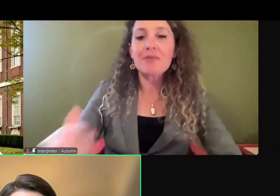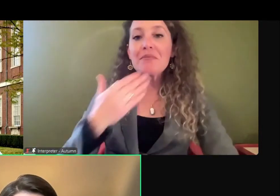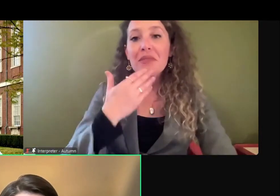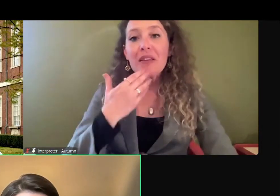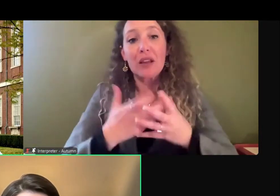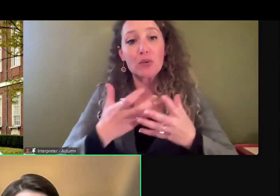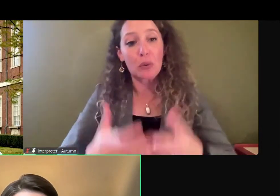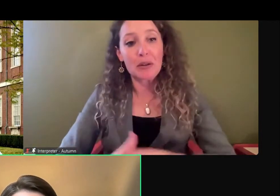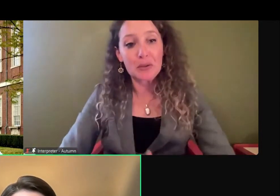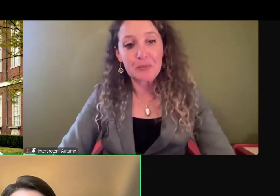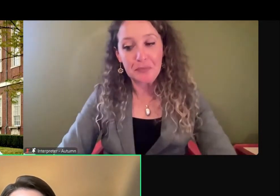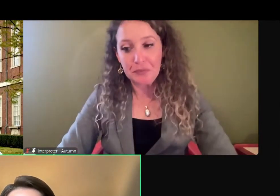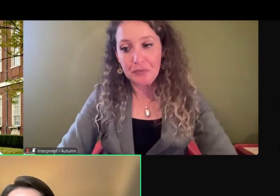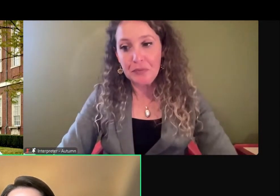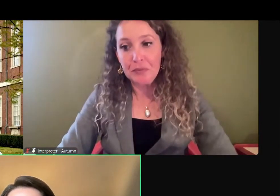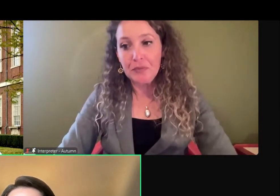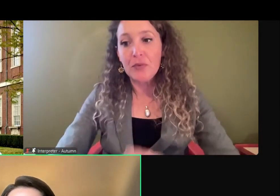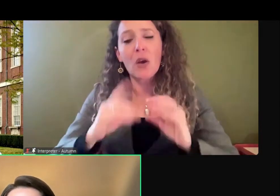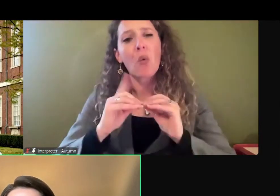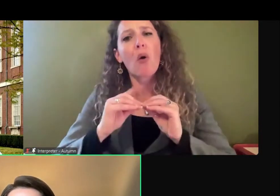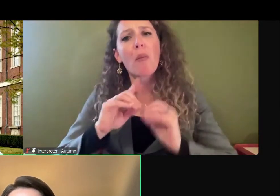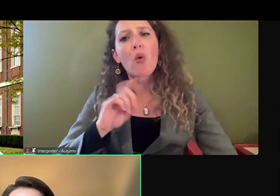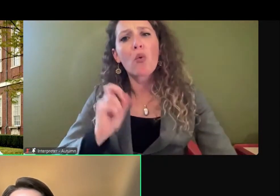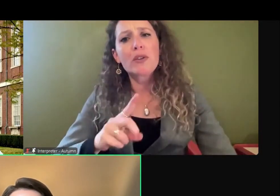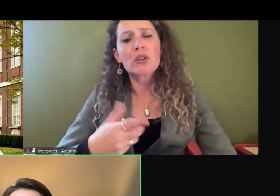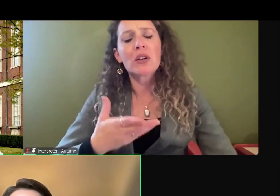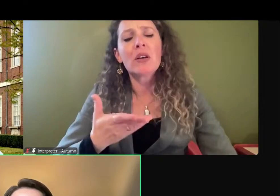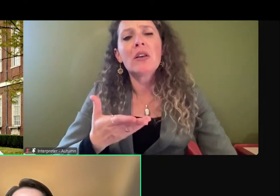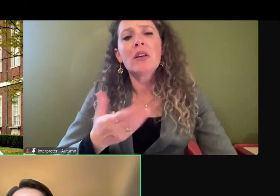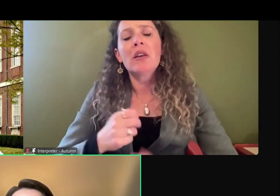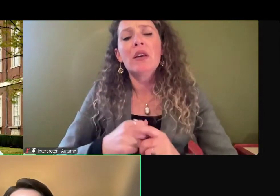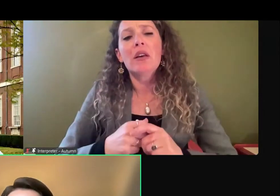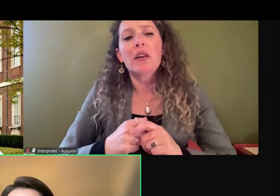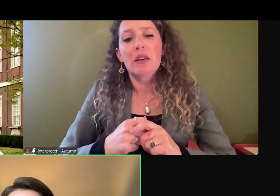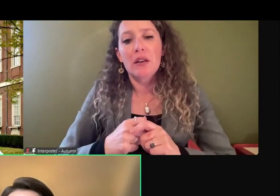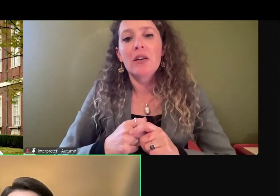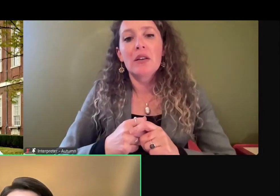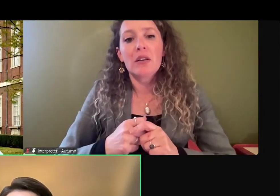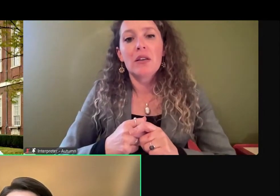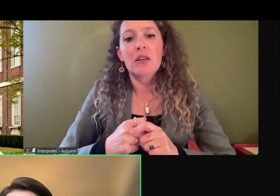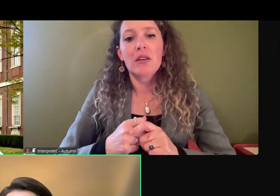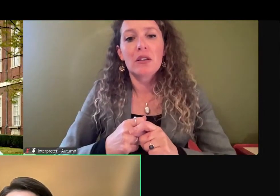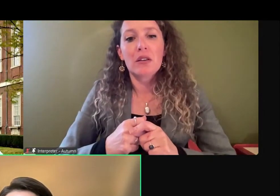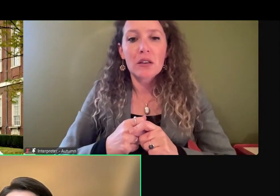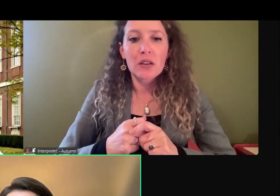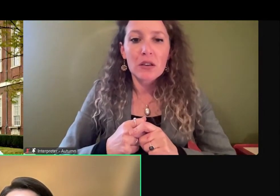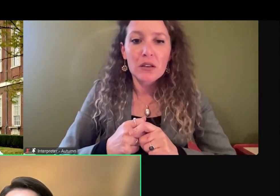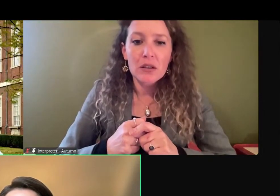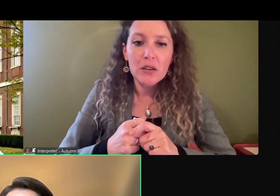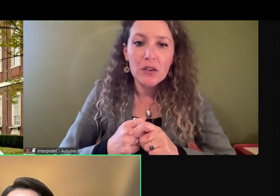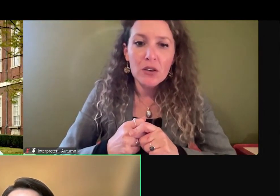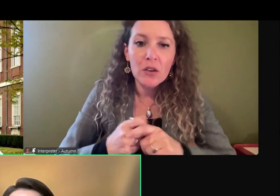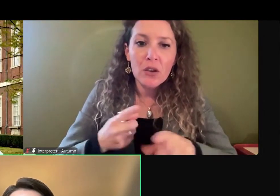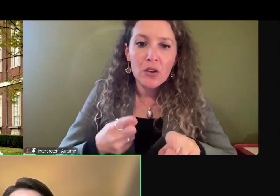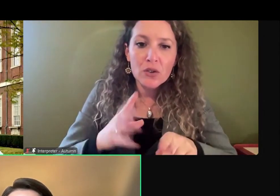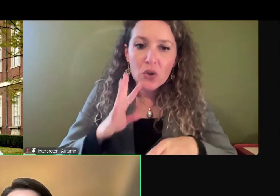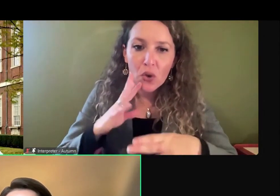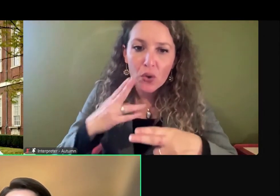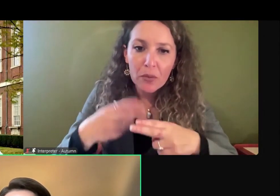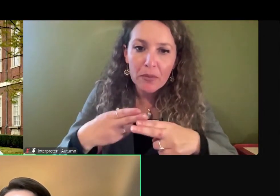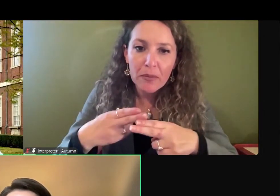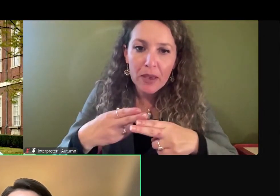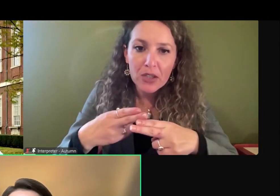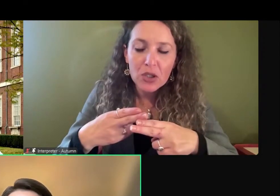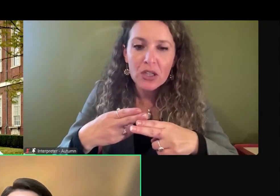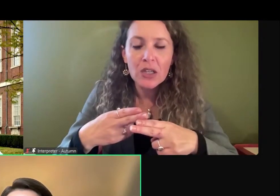So one more question that I have, after your like the curriculum that you mentioned, have you observed